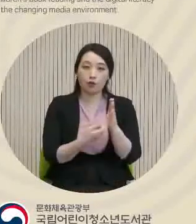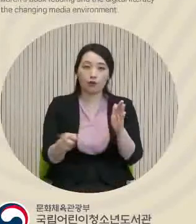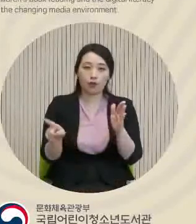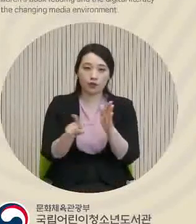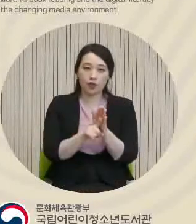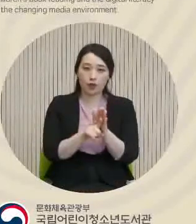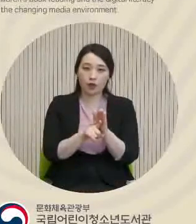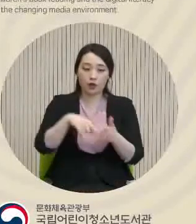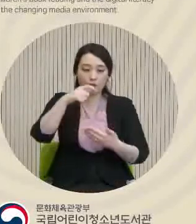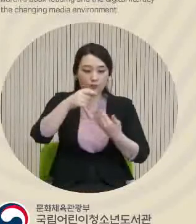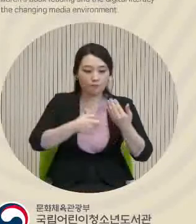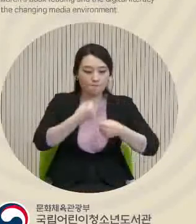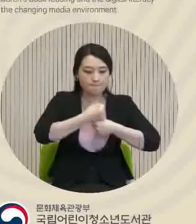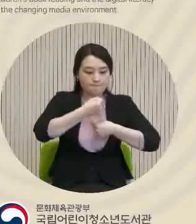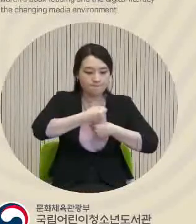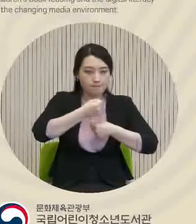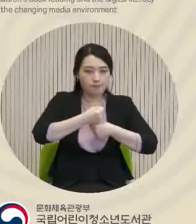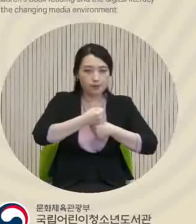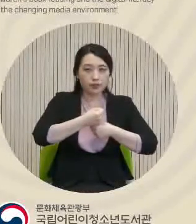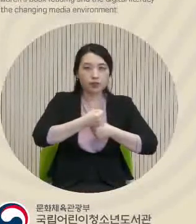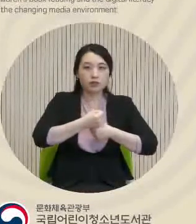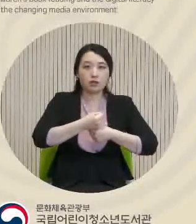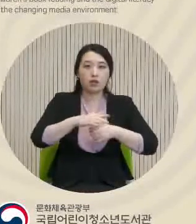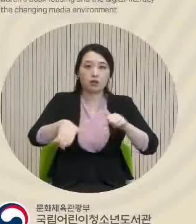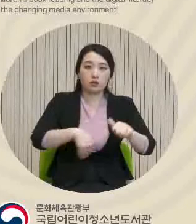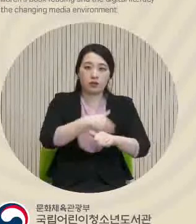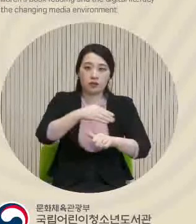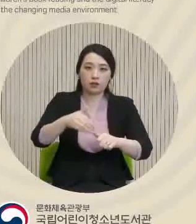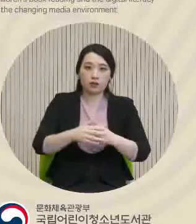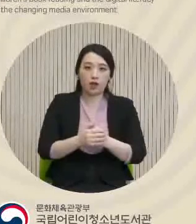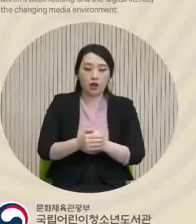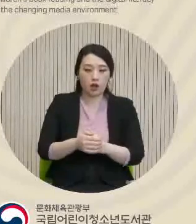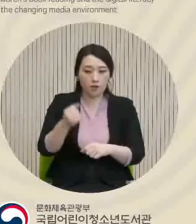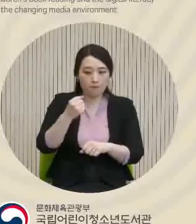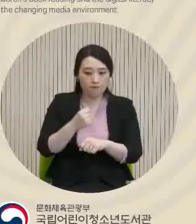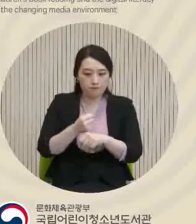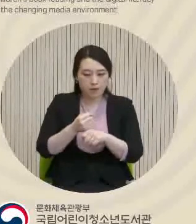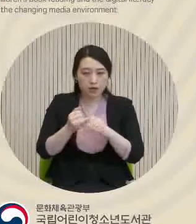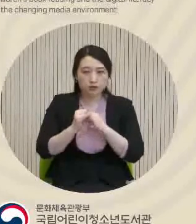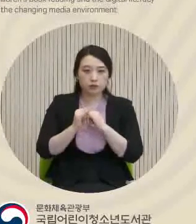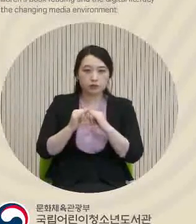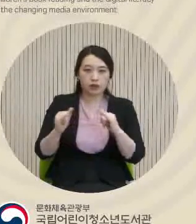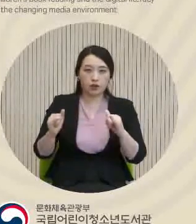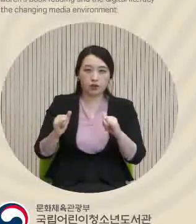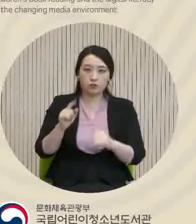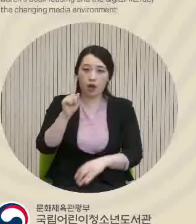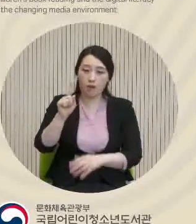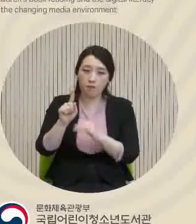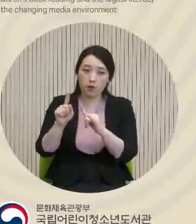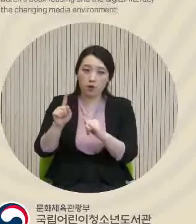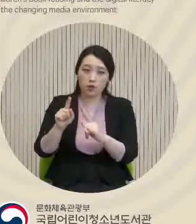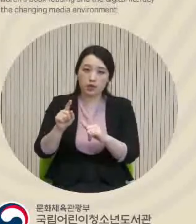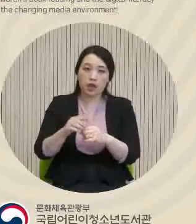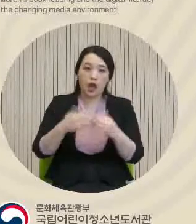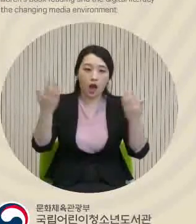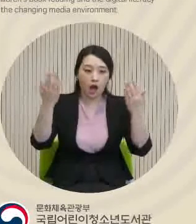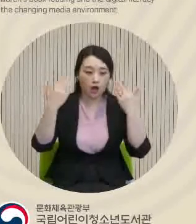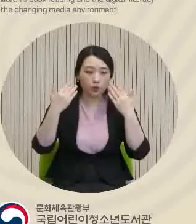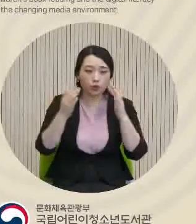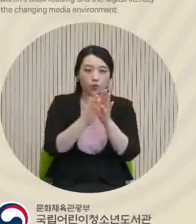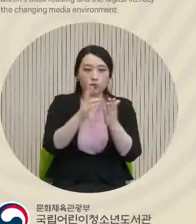And in the process of developing this program, one of the developers, the school librarians,